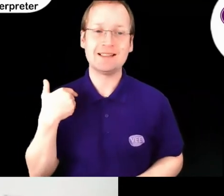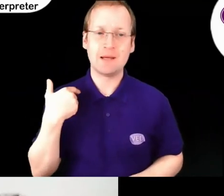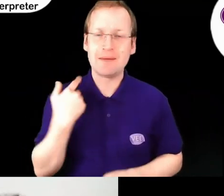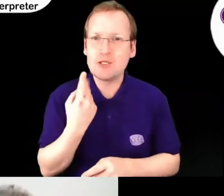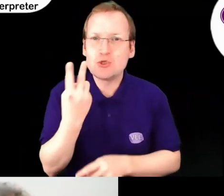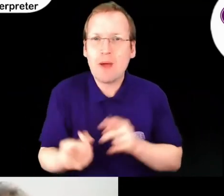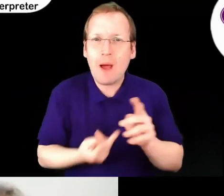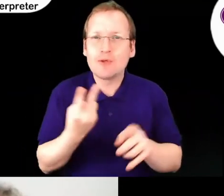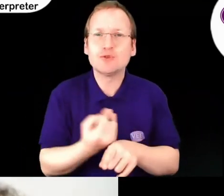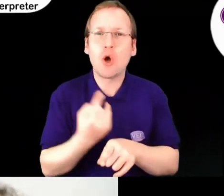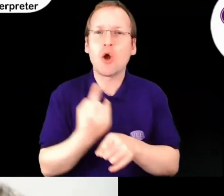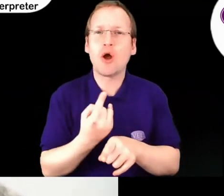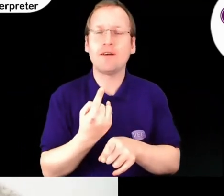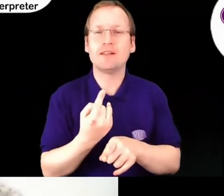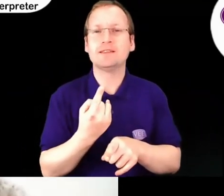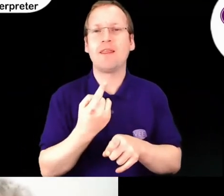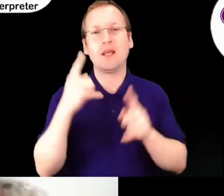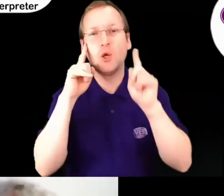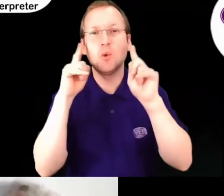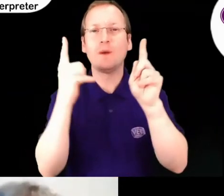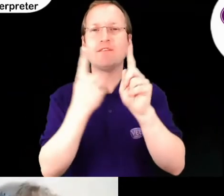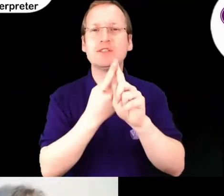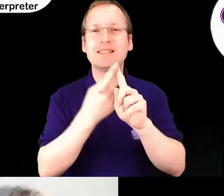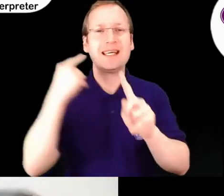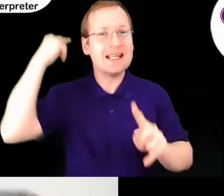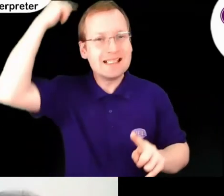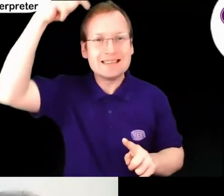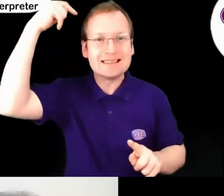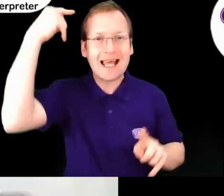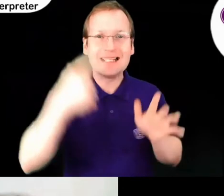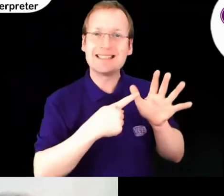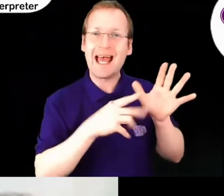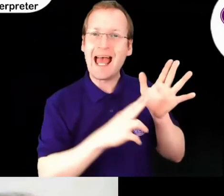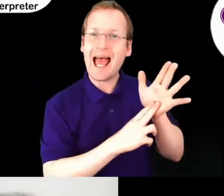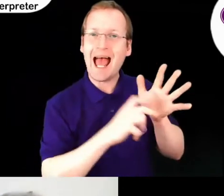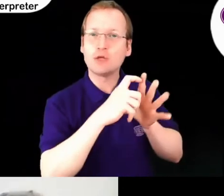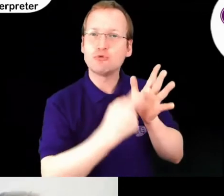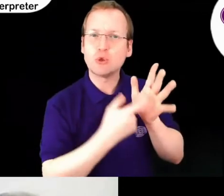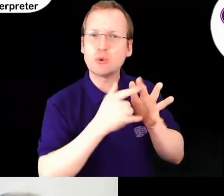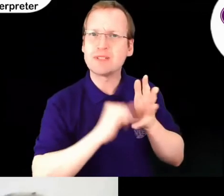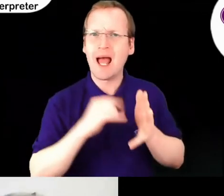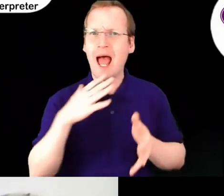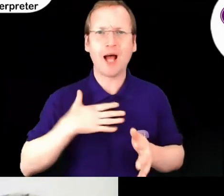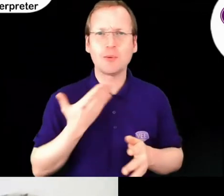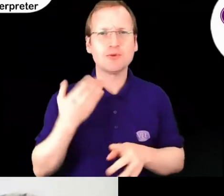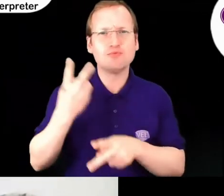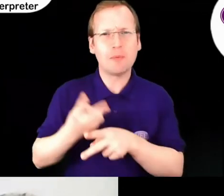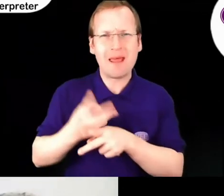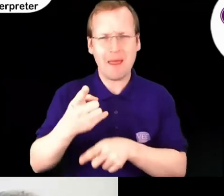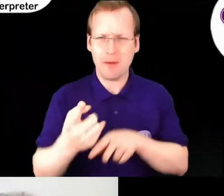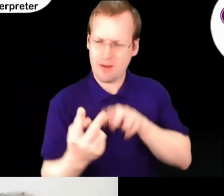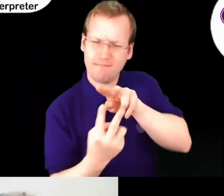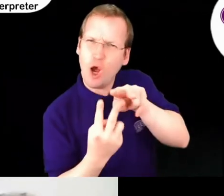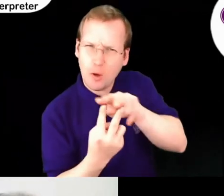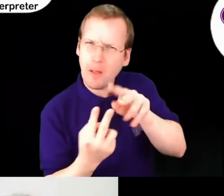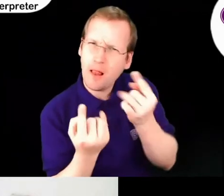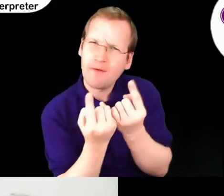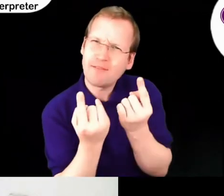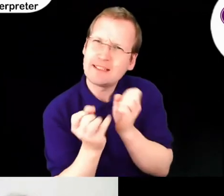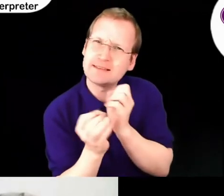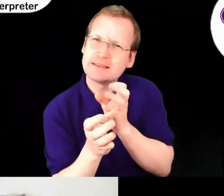with students at St Anna's University, and I don't intend to repeat that. Well, I'll just say a couple of things. Most